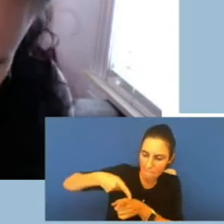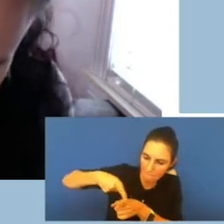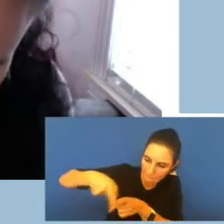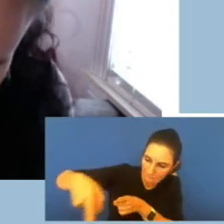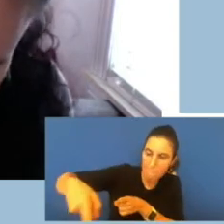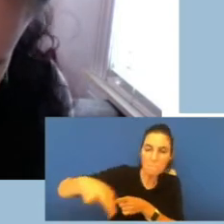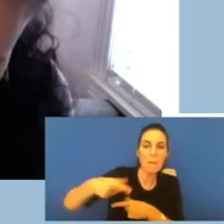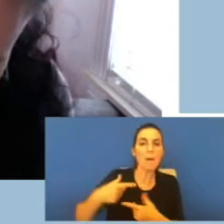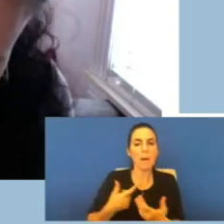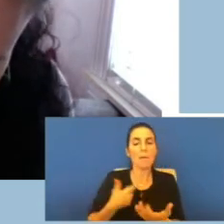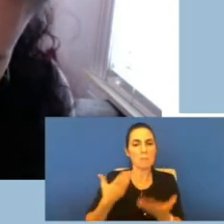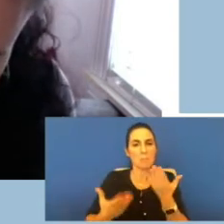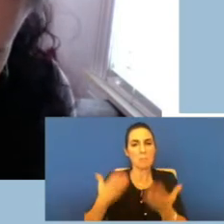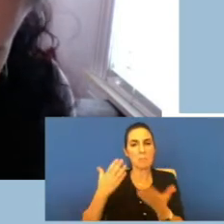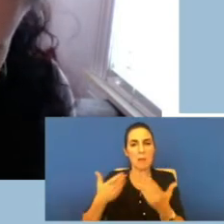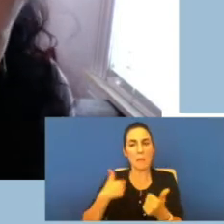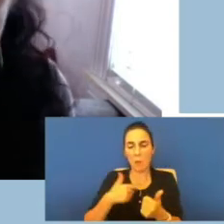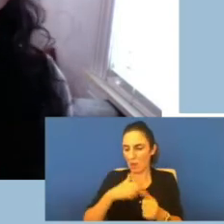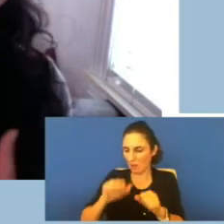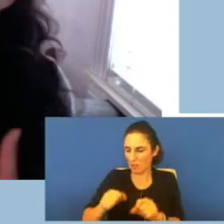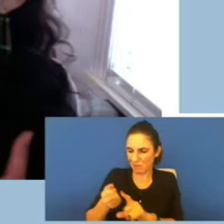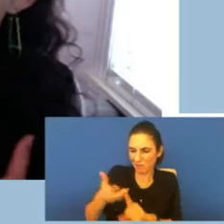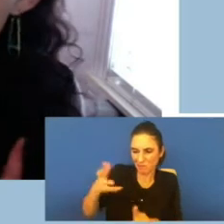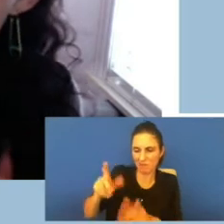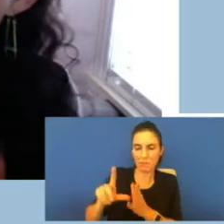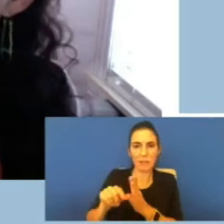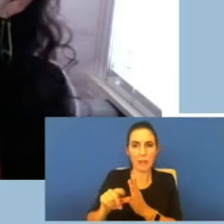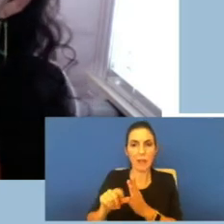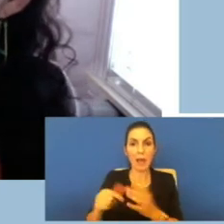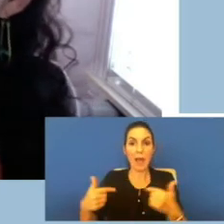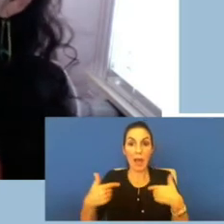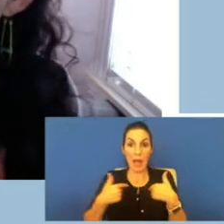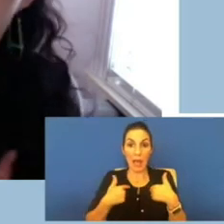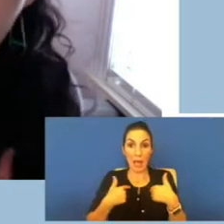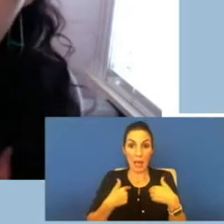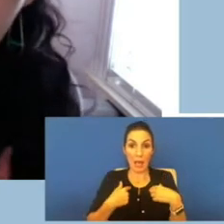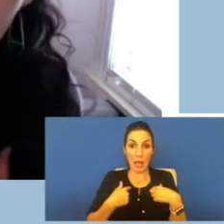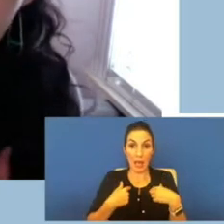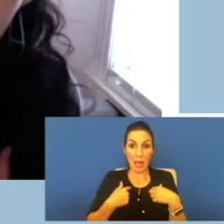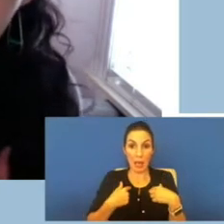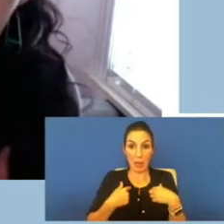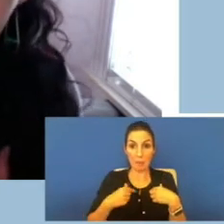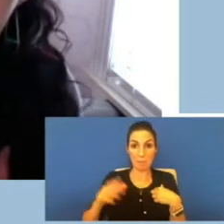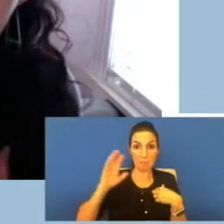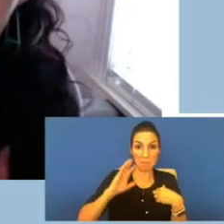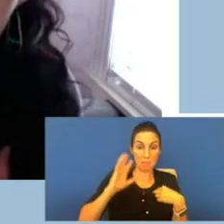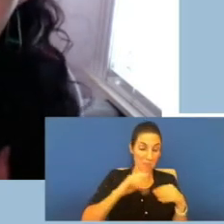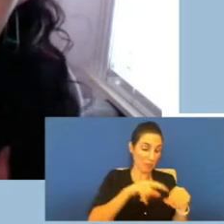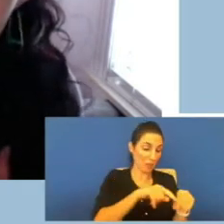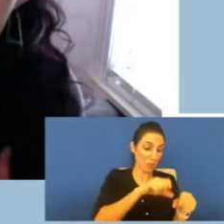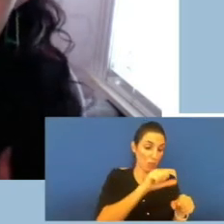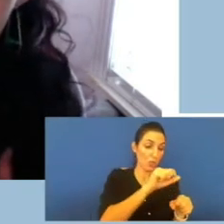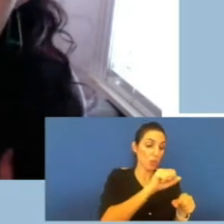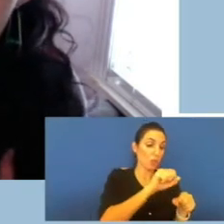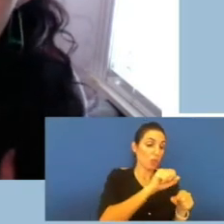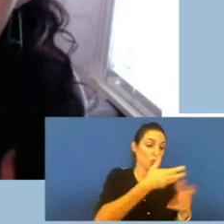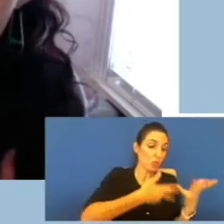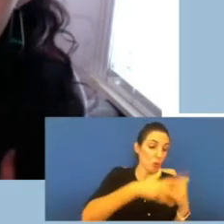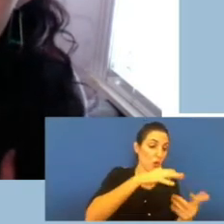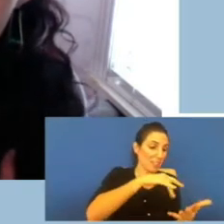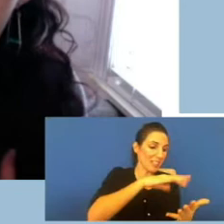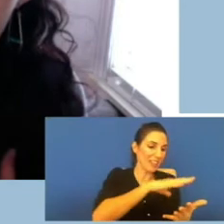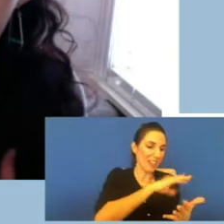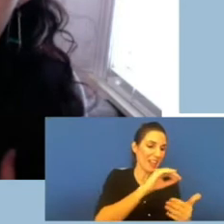then hopefully we can pick it up. I think as I moved from somebody who was very much in the social studies and literacy space as